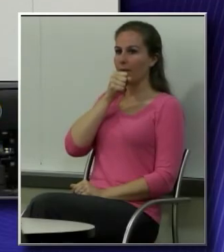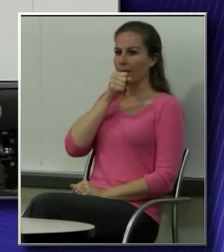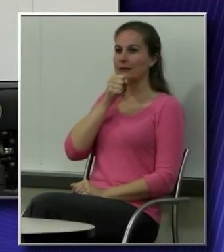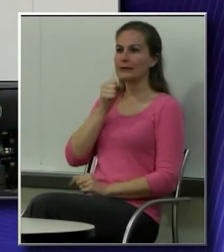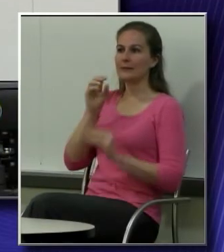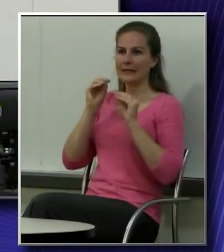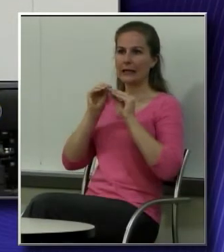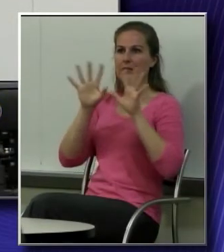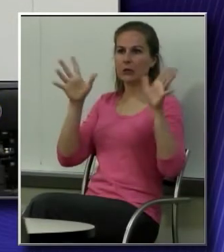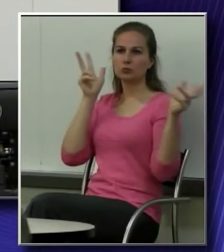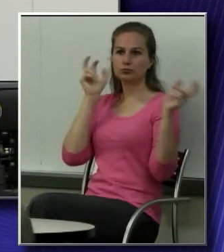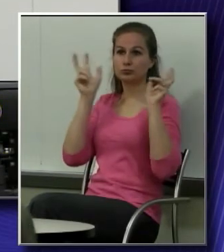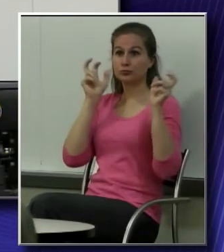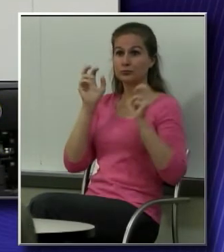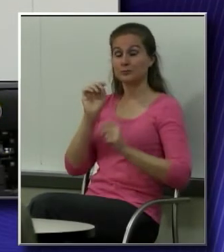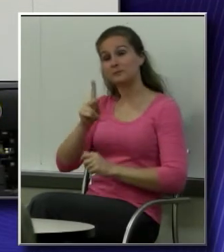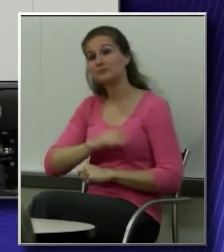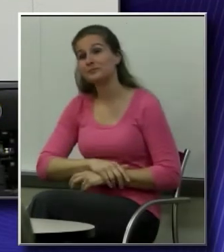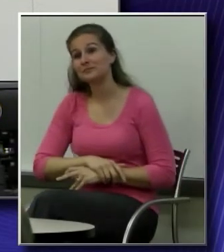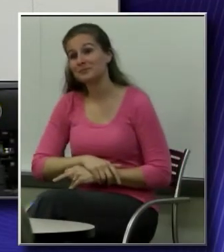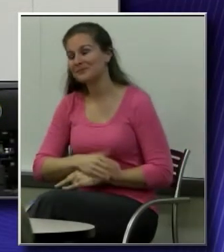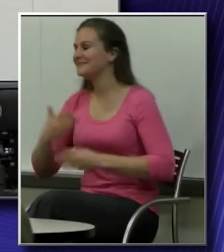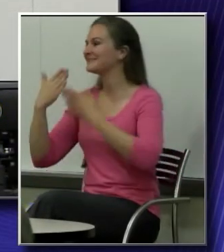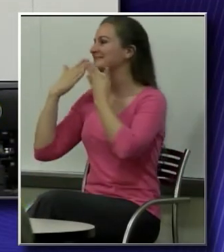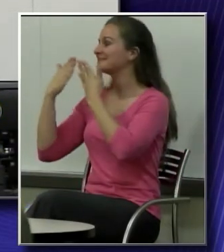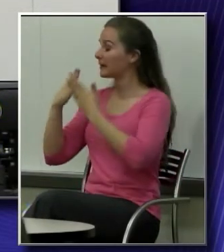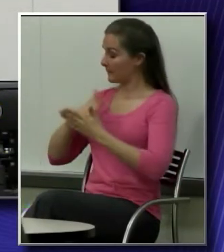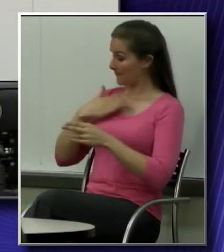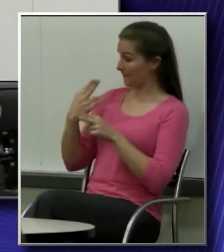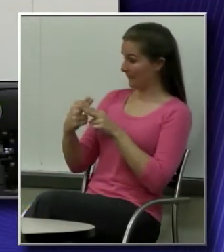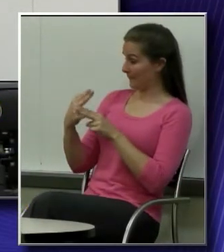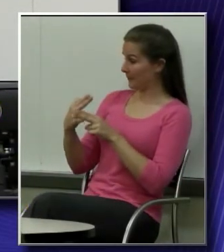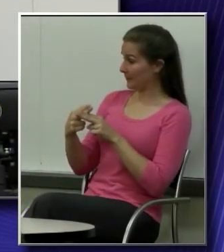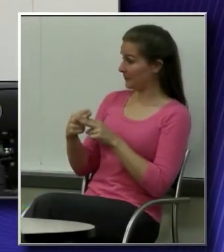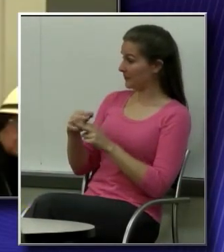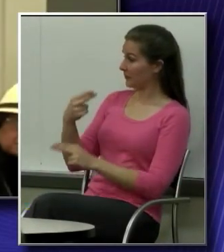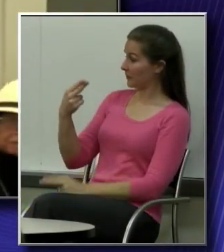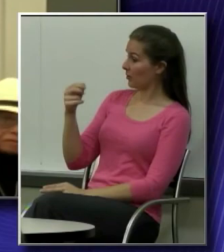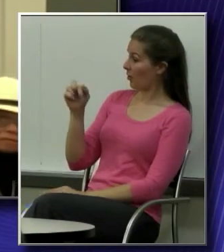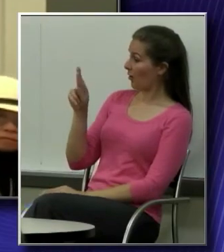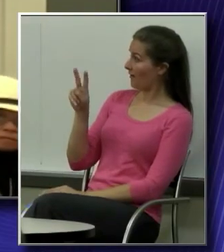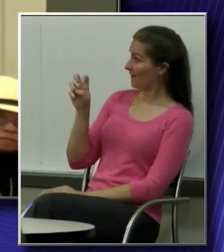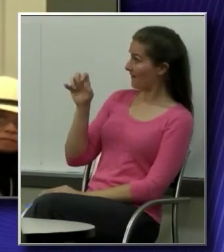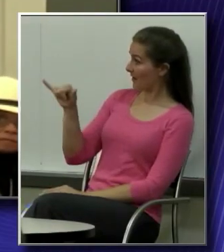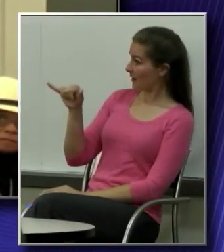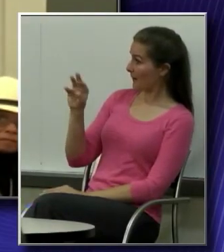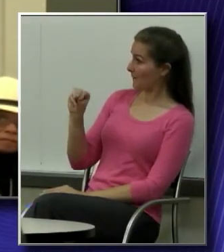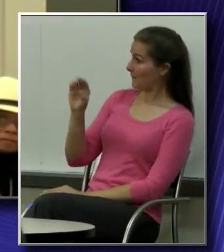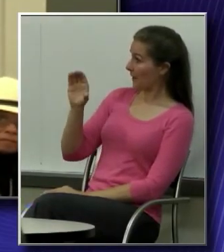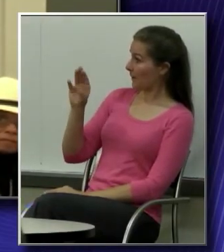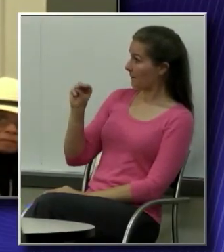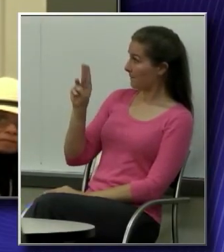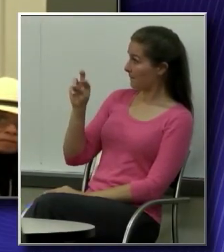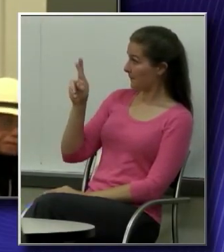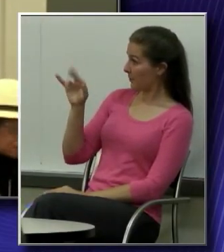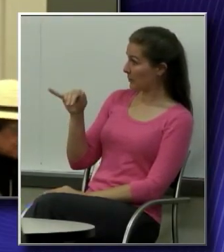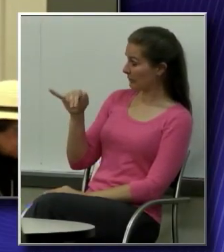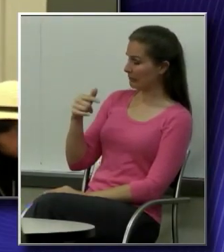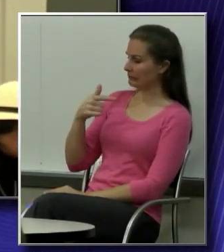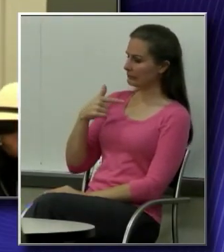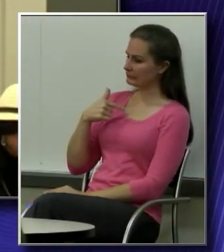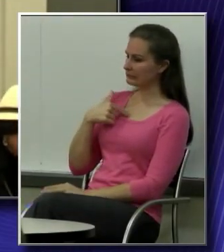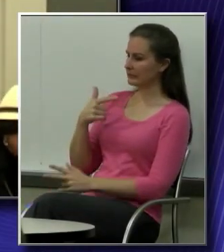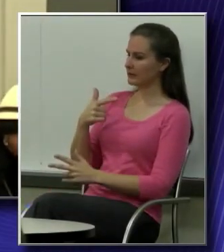viewing, can hear you. Yes, sir. Okay, thank you. My name's Harvey McMurray. I'm chair of the